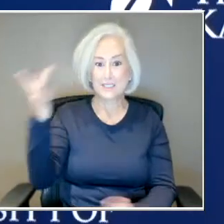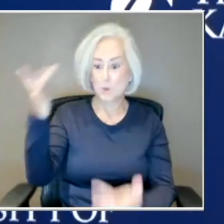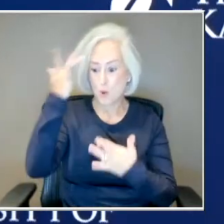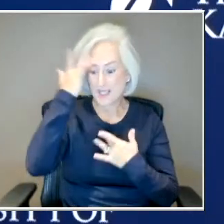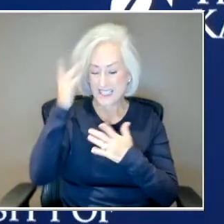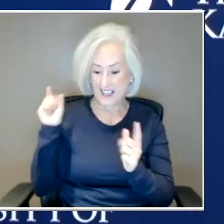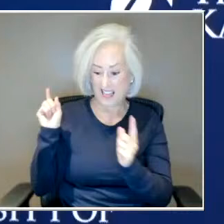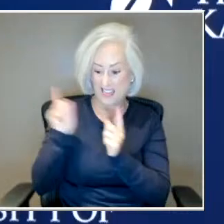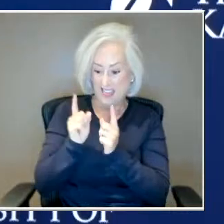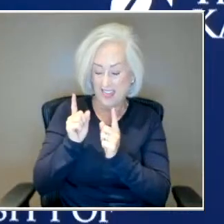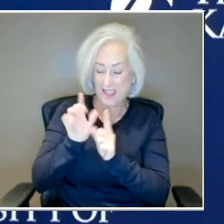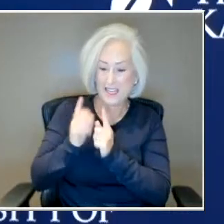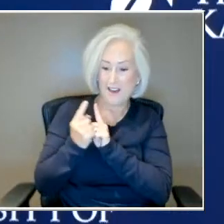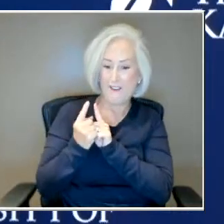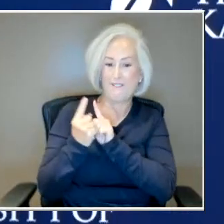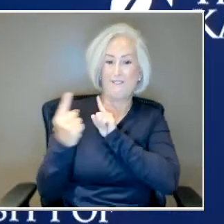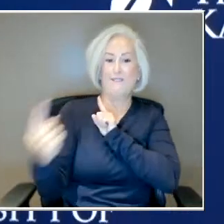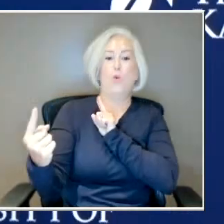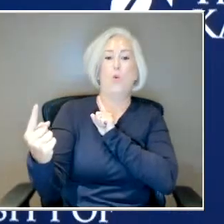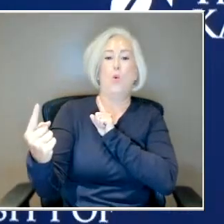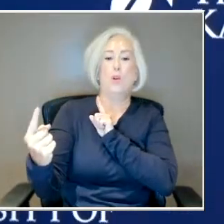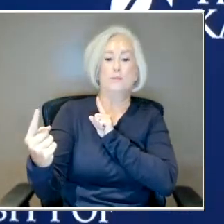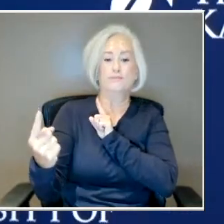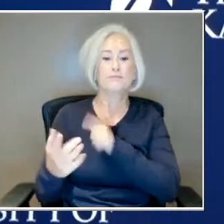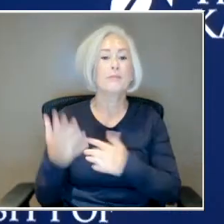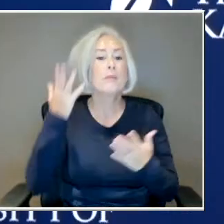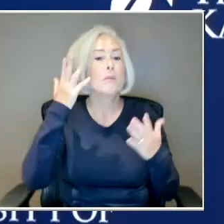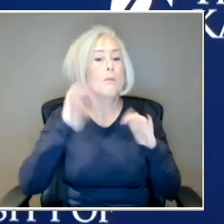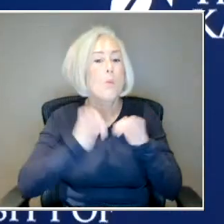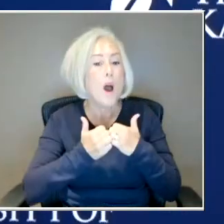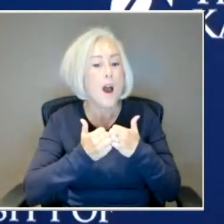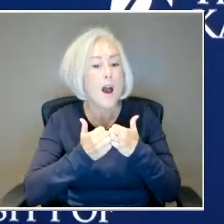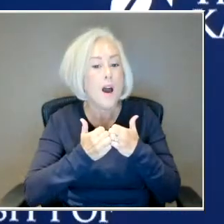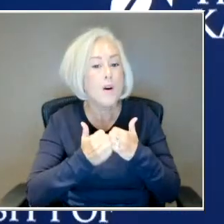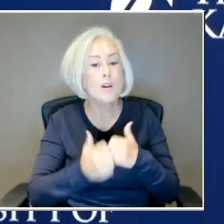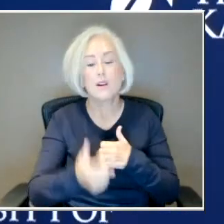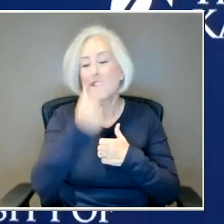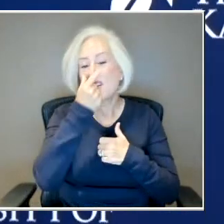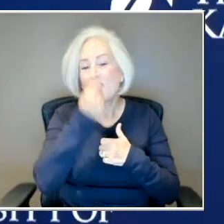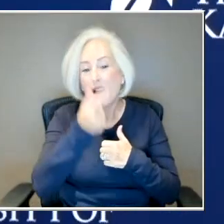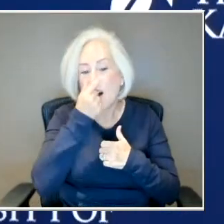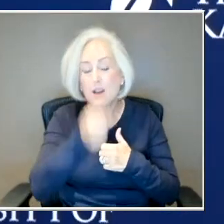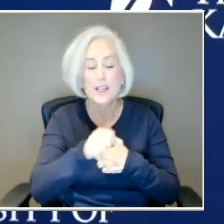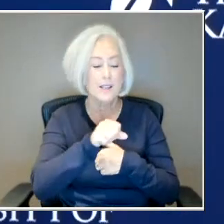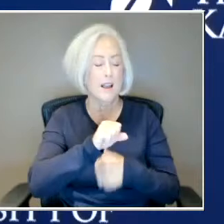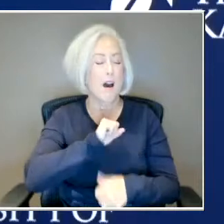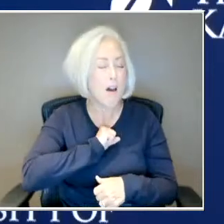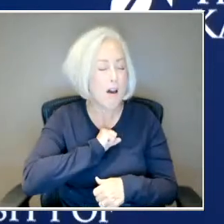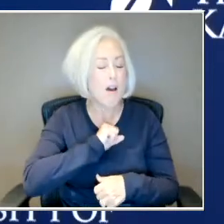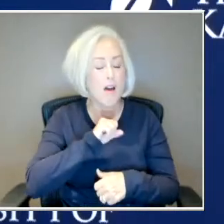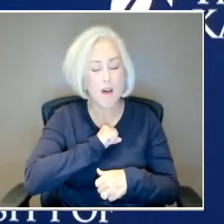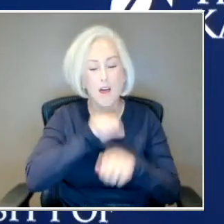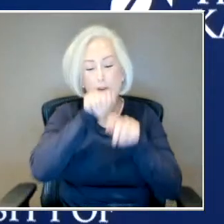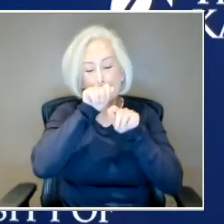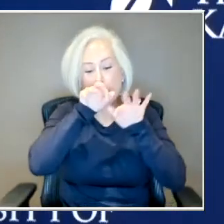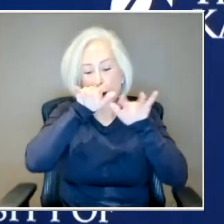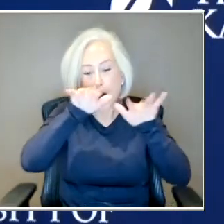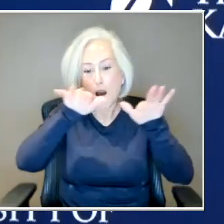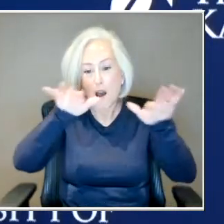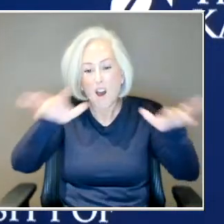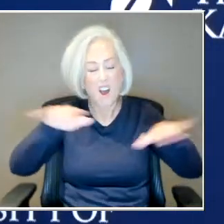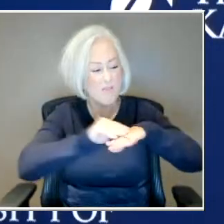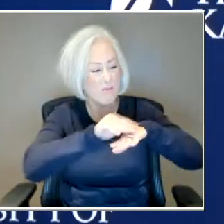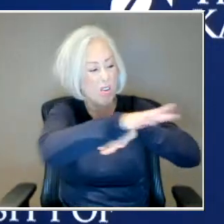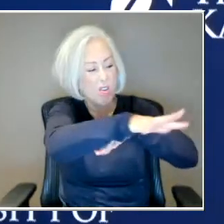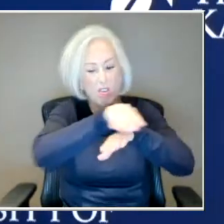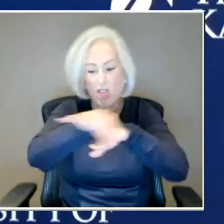These viruses spread through coughing and sneezing. It can enter your mouth, your lungs, your eyes, your nose. So if somebody